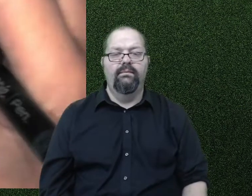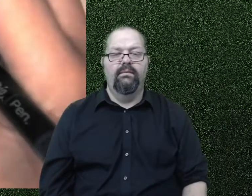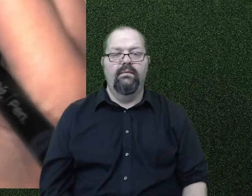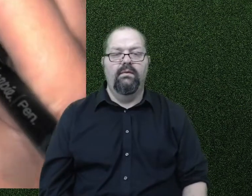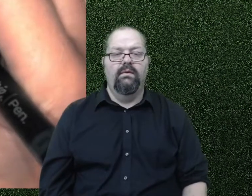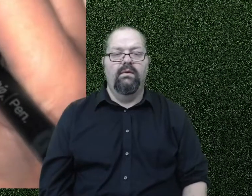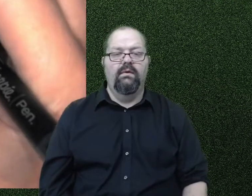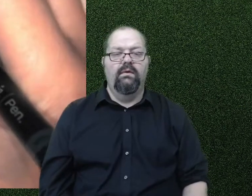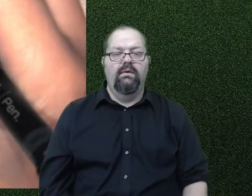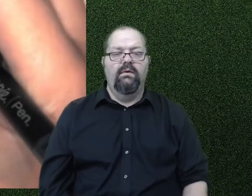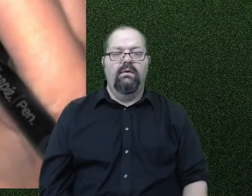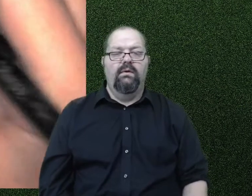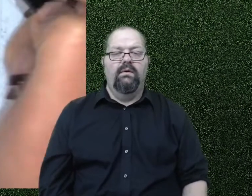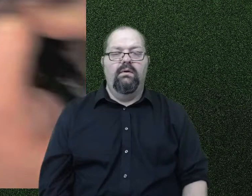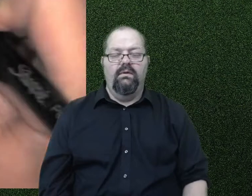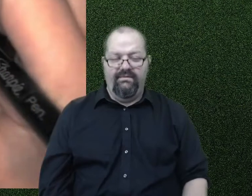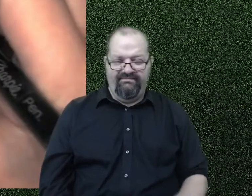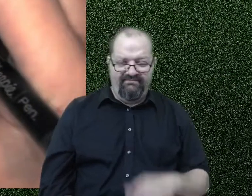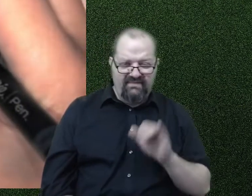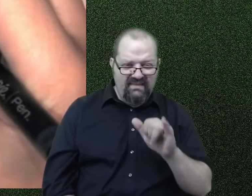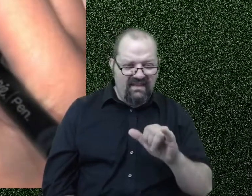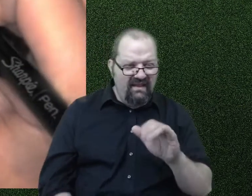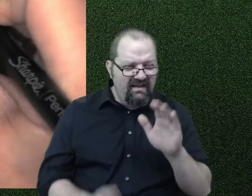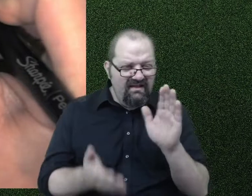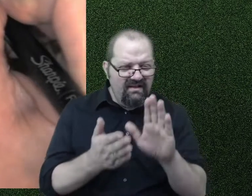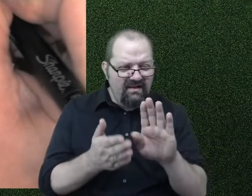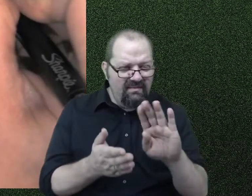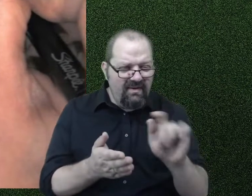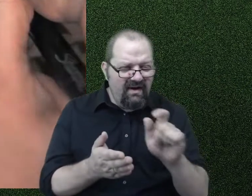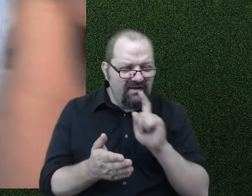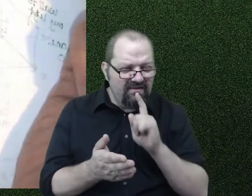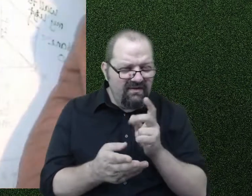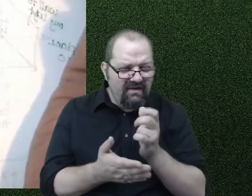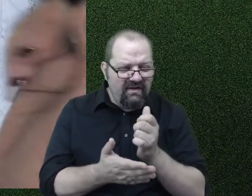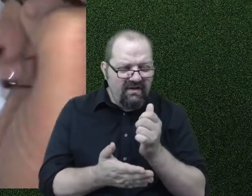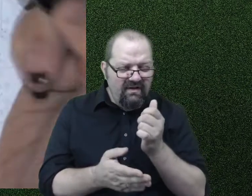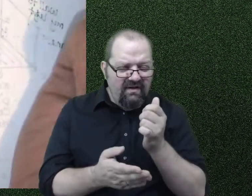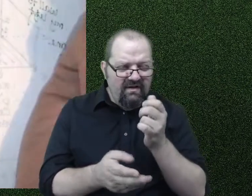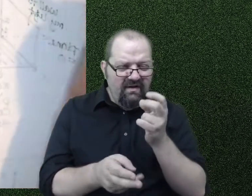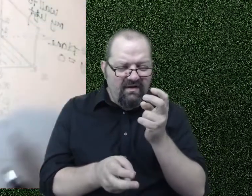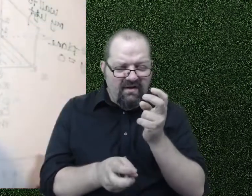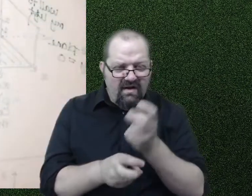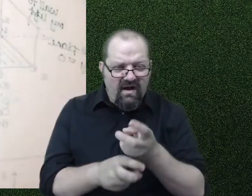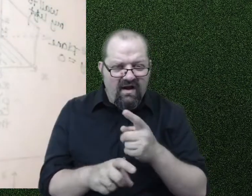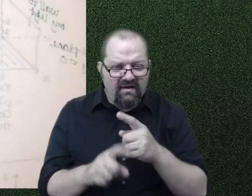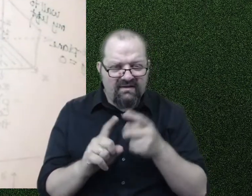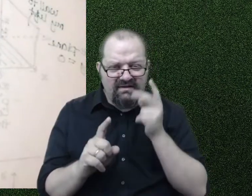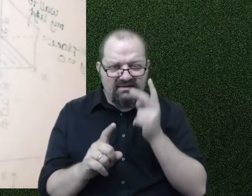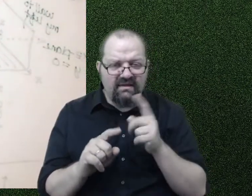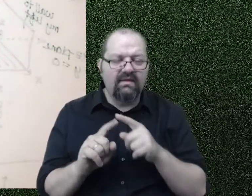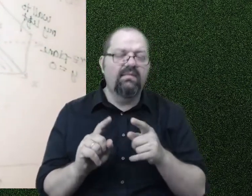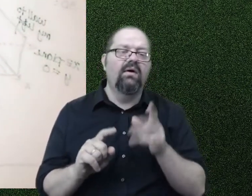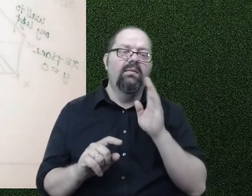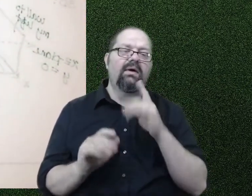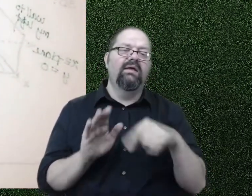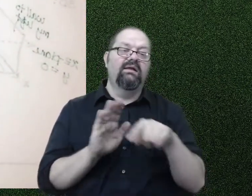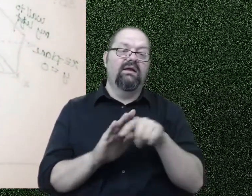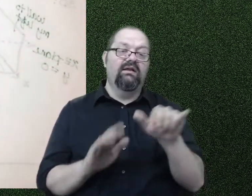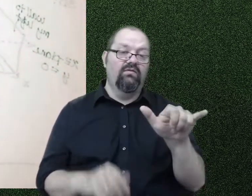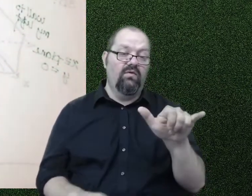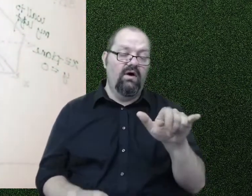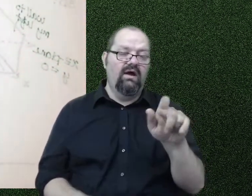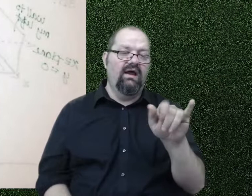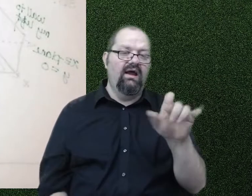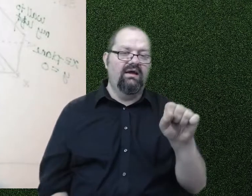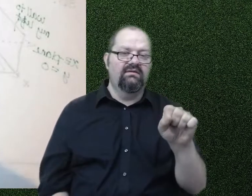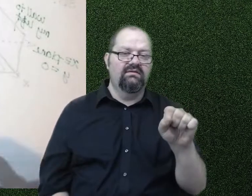My little rectangular box is not helping me because the y-axis is also dotted. I'm going to make that negative y-axis solid just so it's a little bit